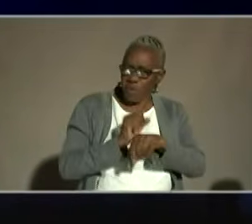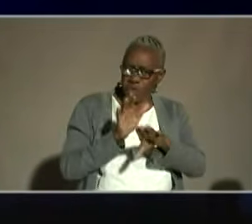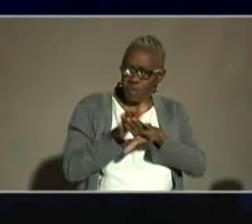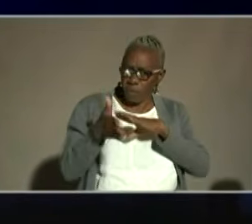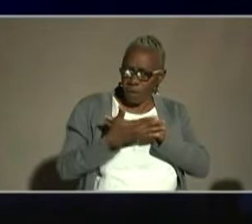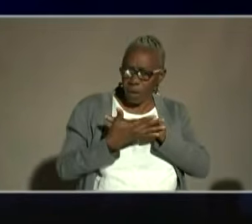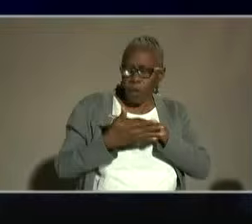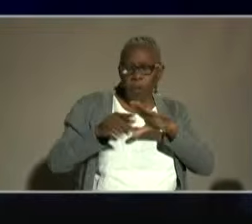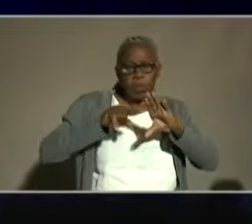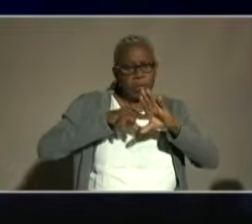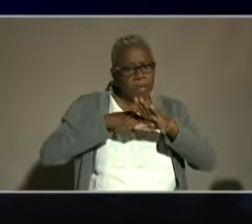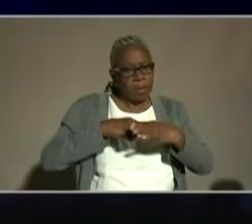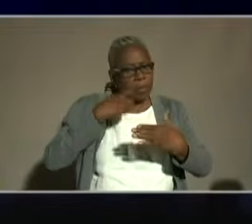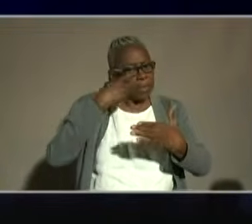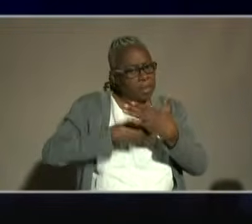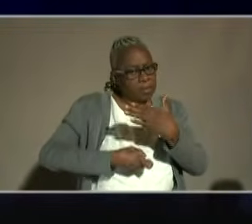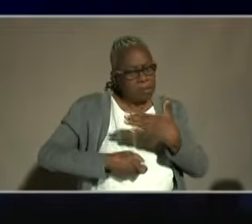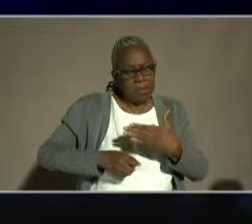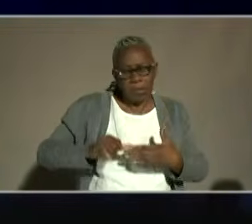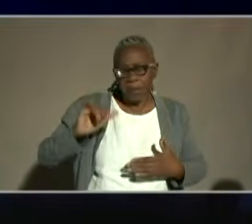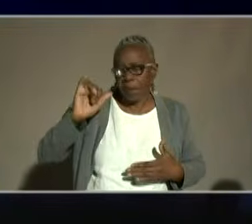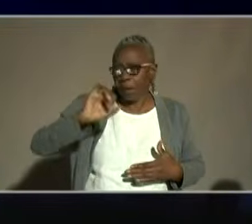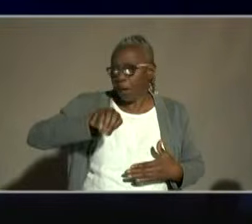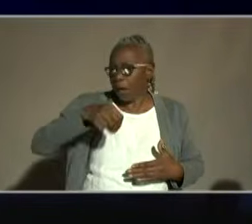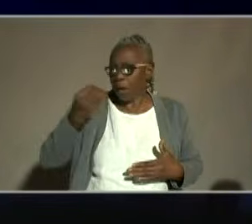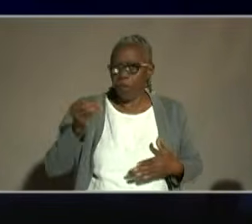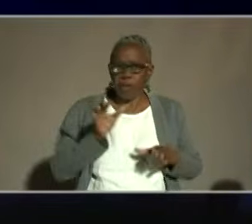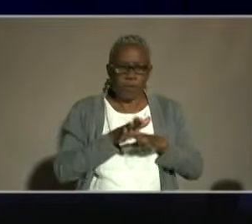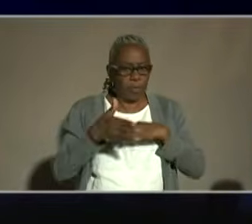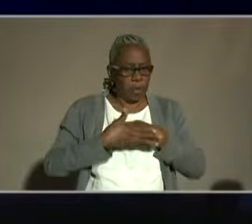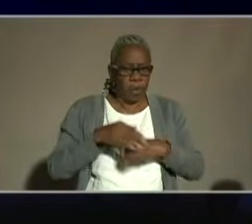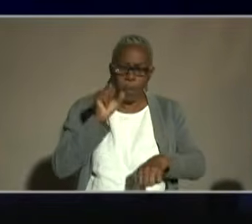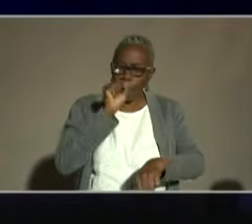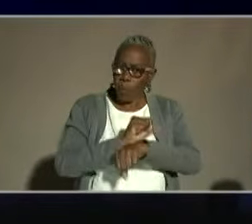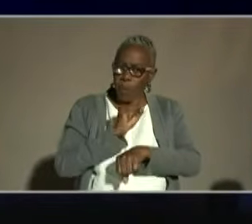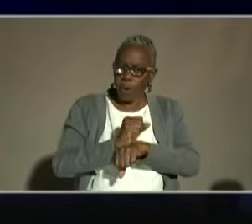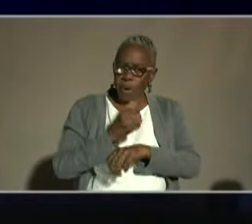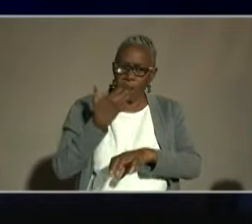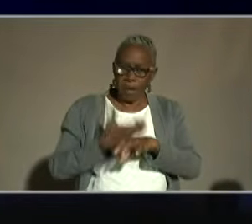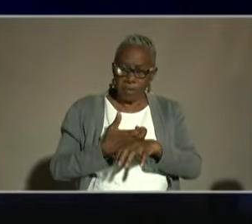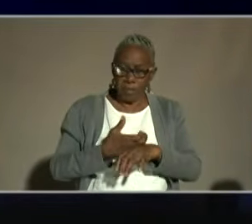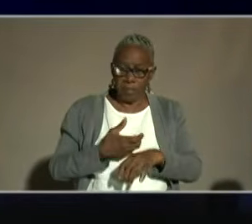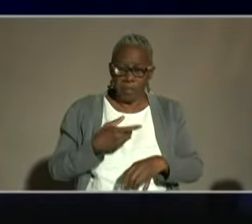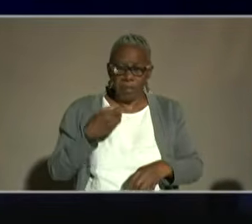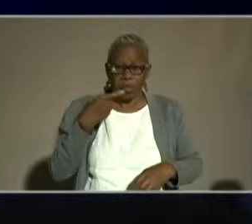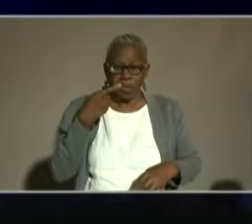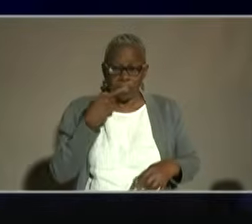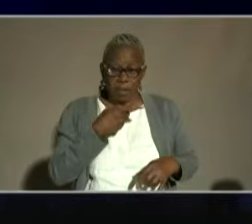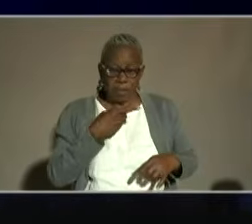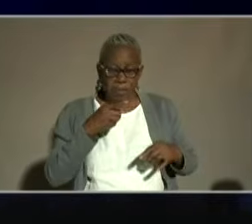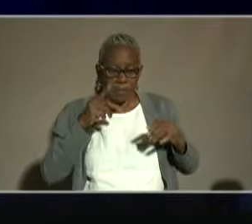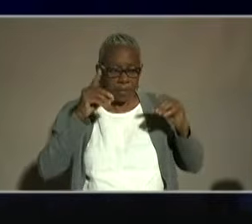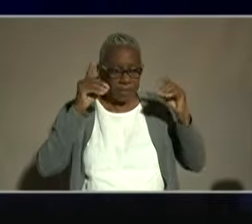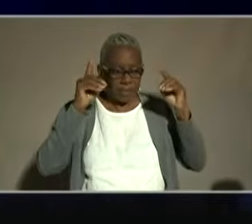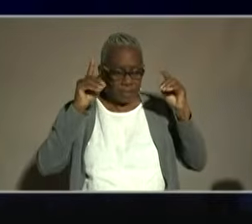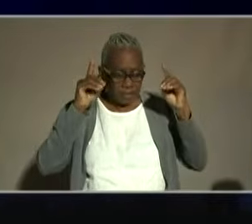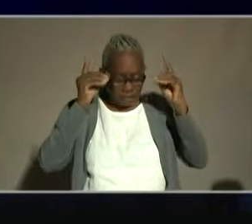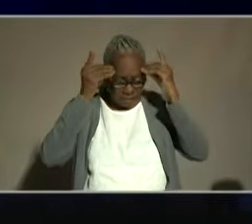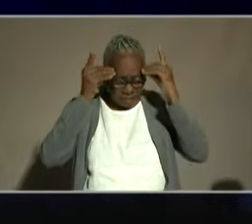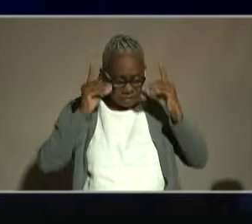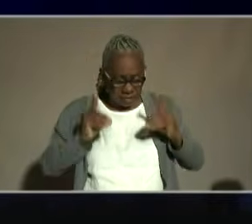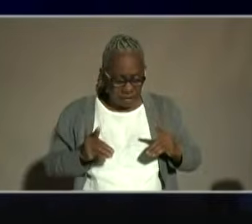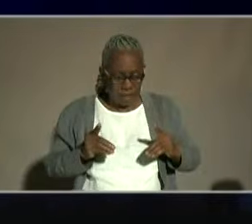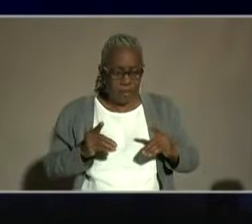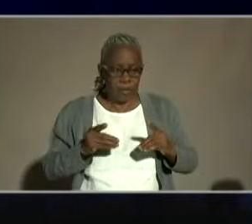taxes like many other Jamaicans, and I have worked hard. He has sought to weaponize that. But the people